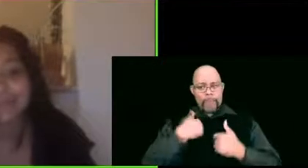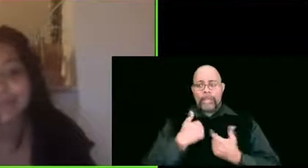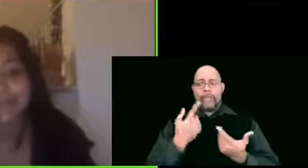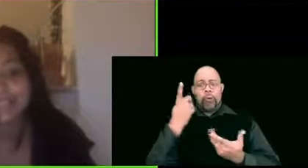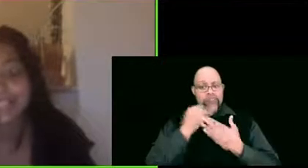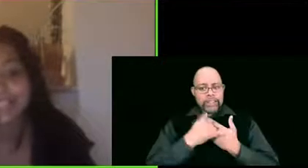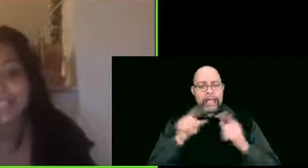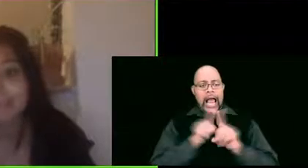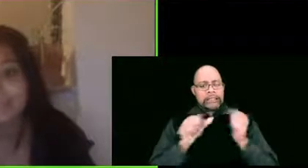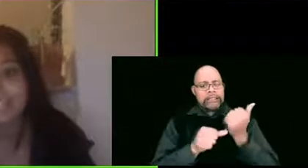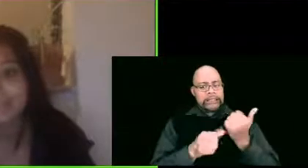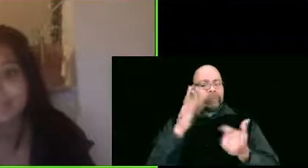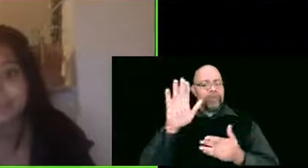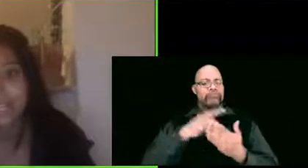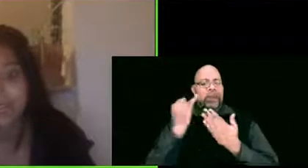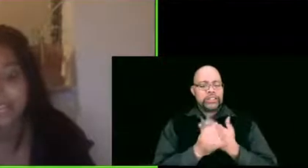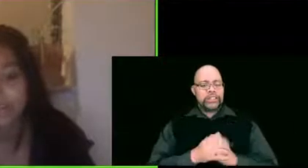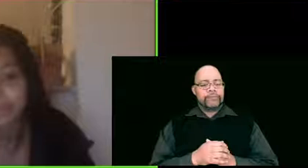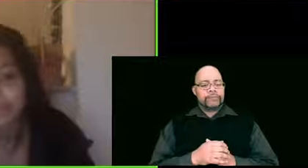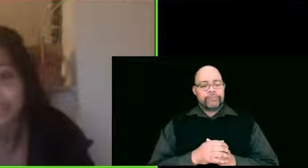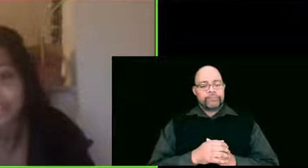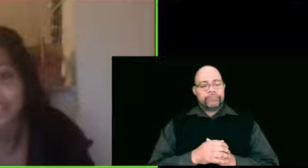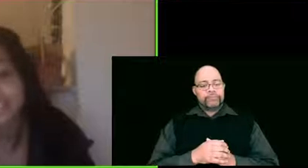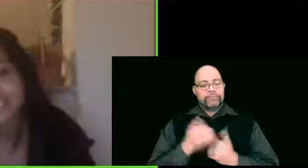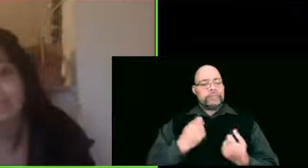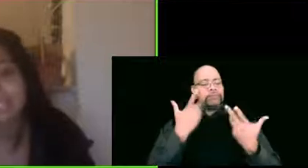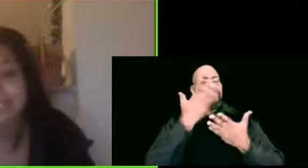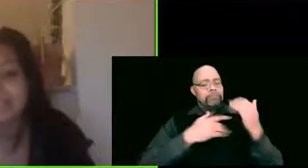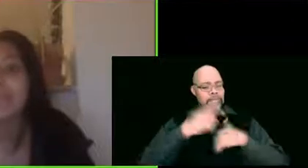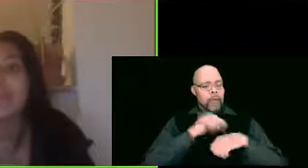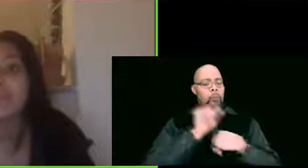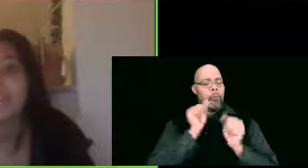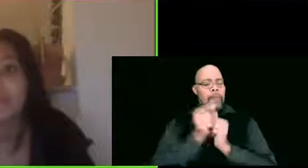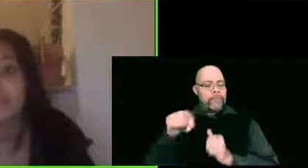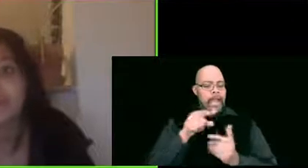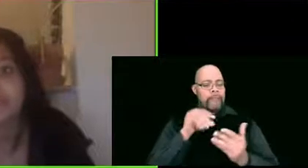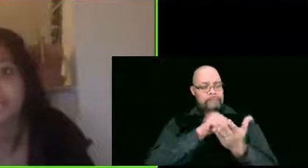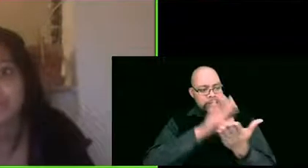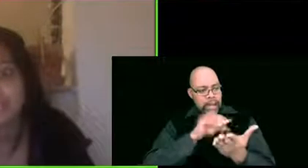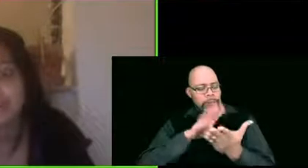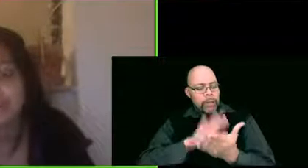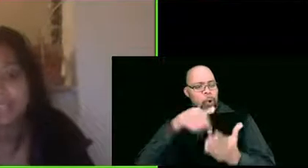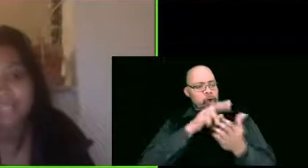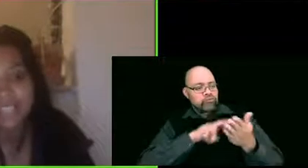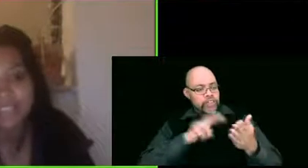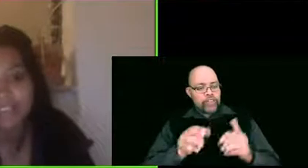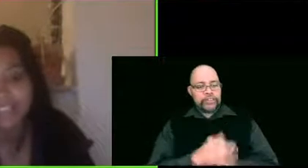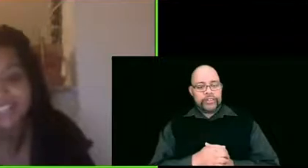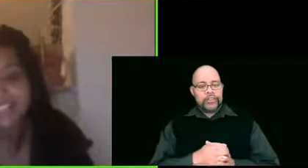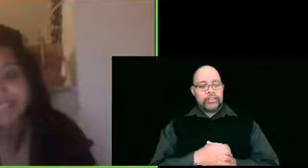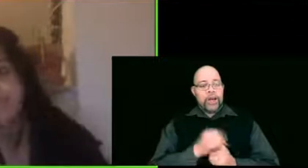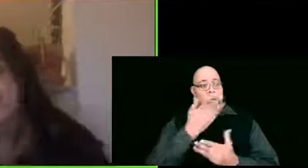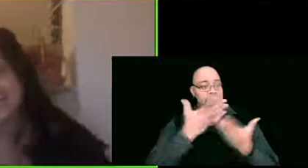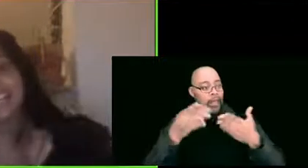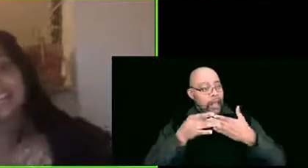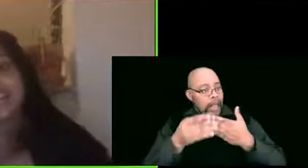he took me on board as an apprentice for his project, the Waterman Project. So I spent some time working with them, documenting all of their research efforts.